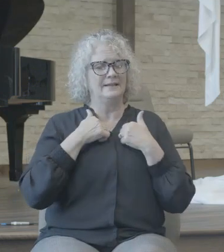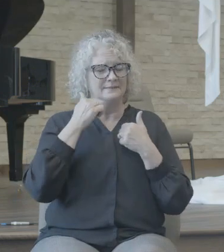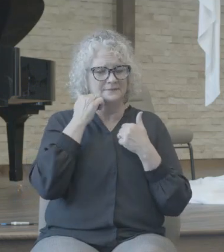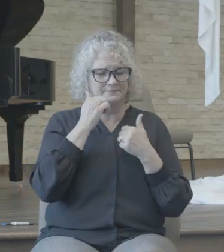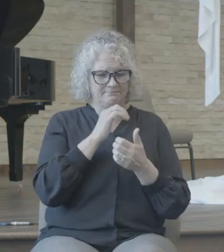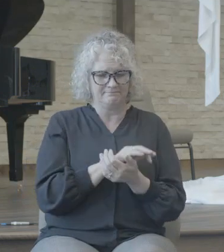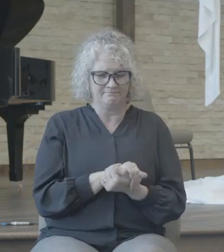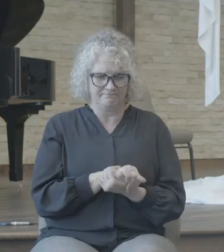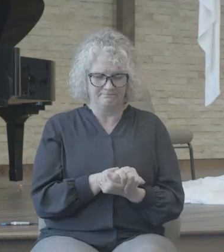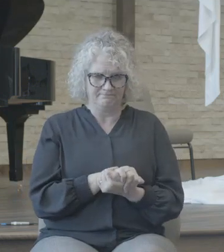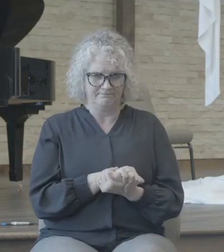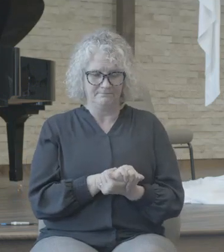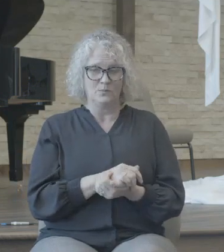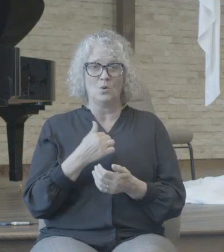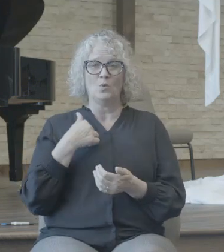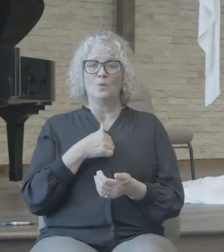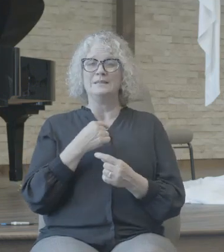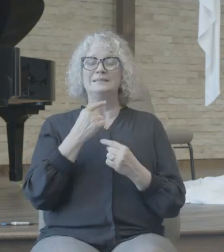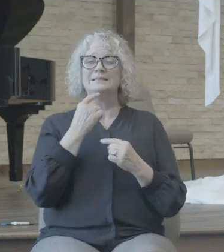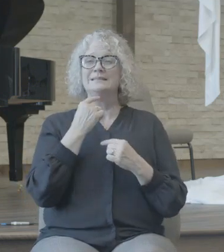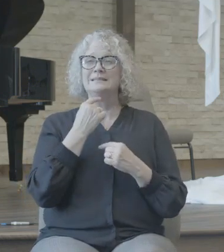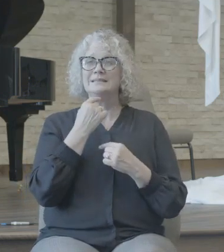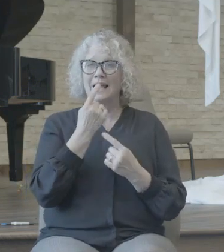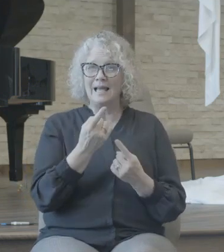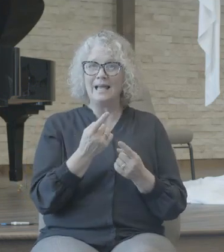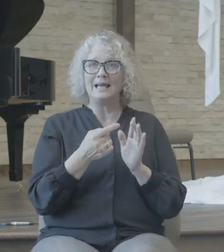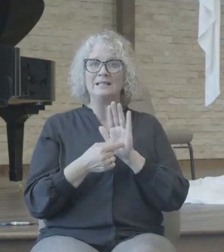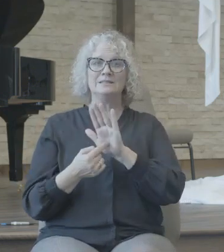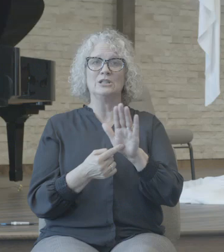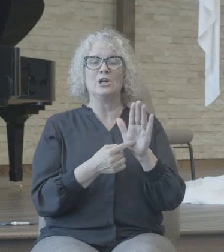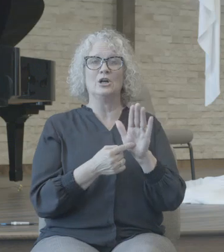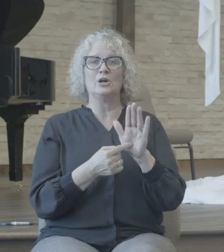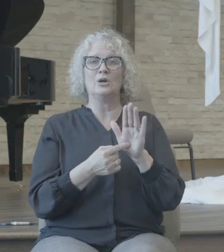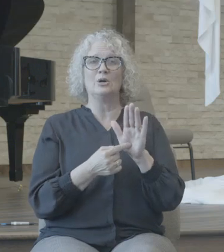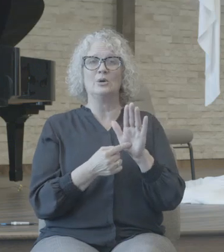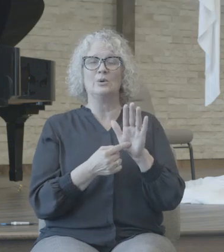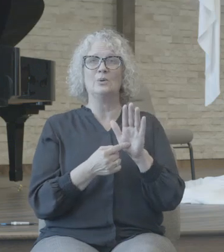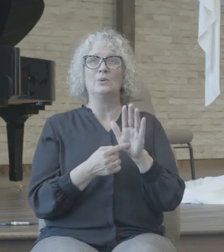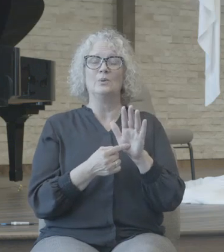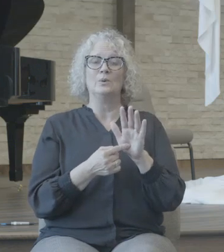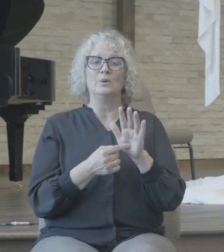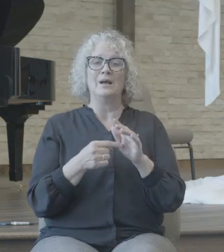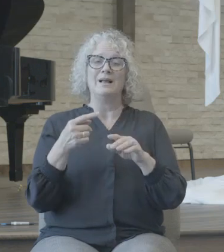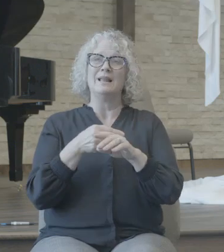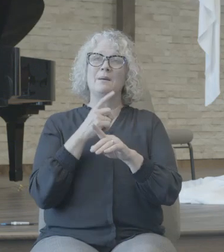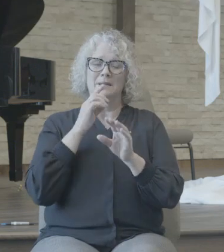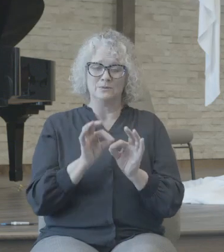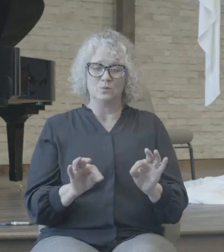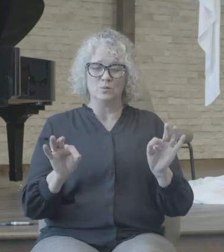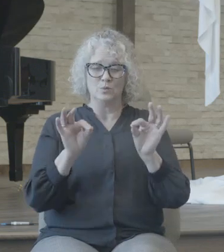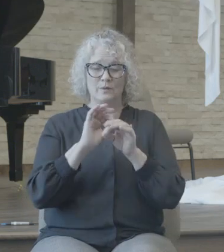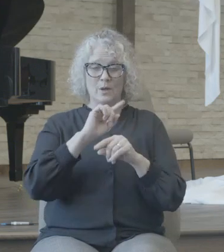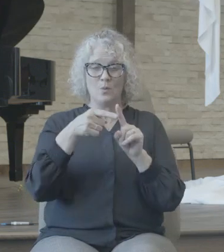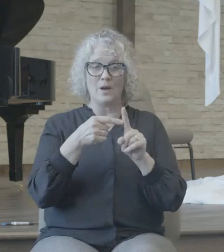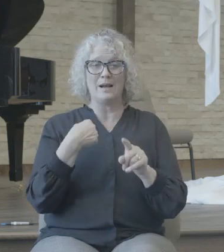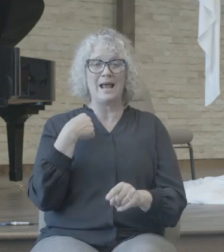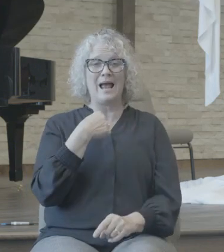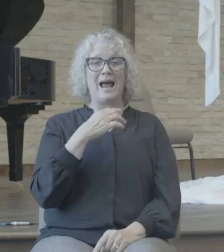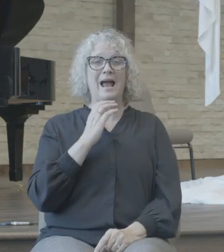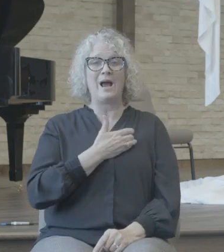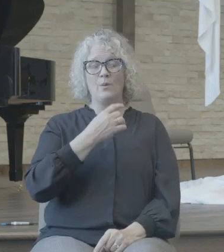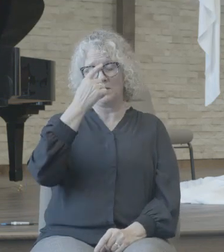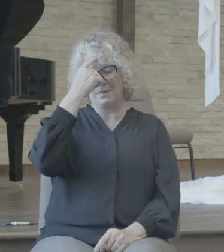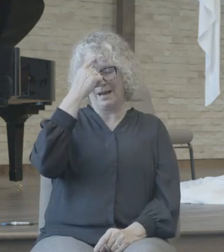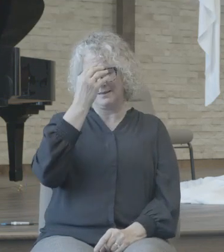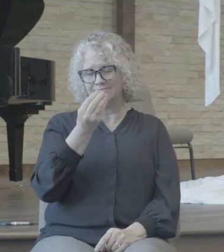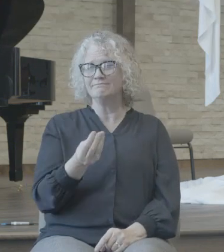We say and we show Worthy is the Lamb when we give him our minds. Give him our